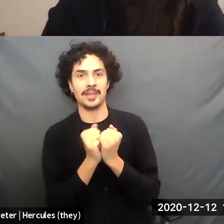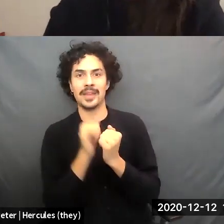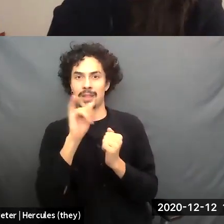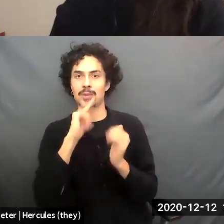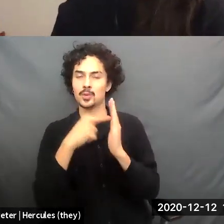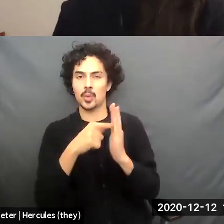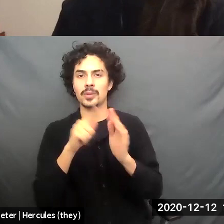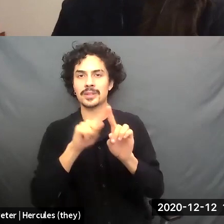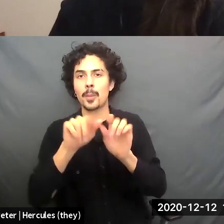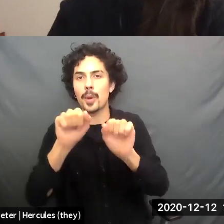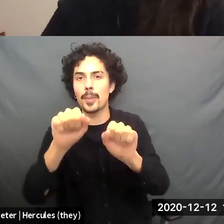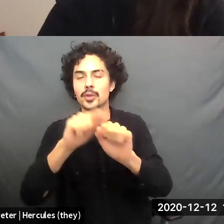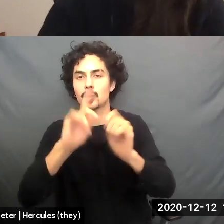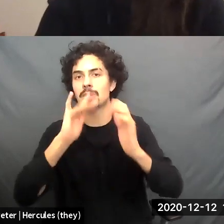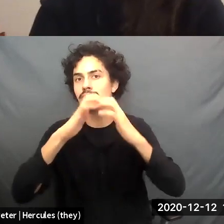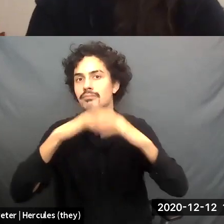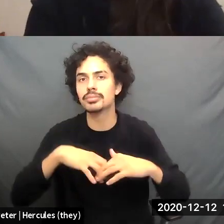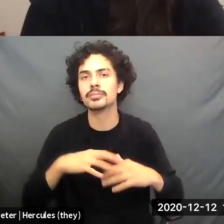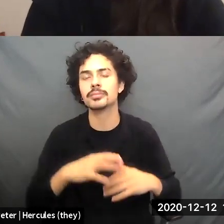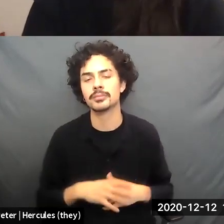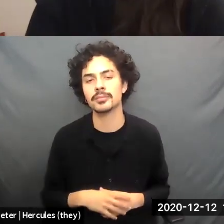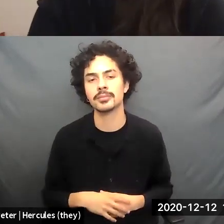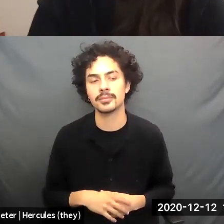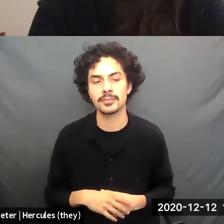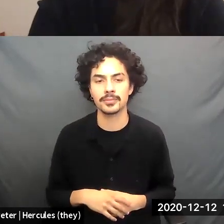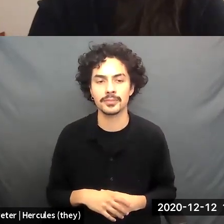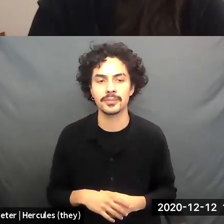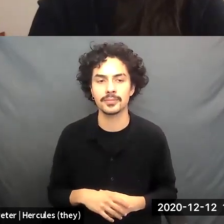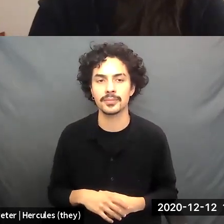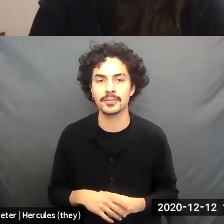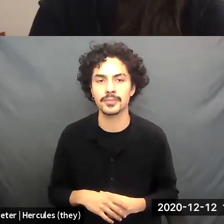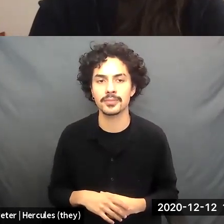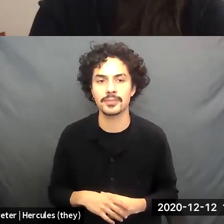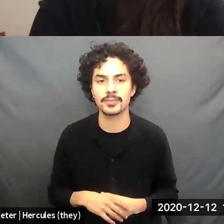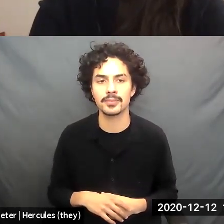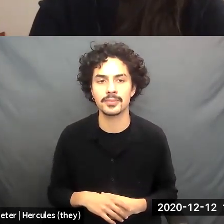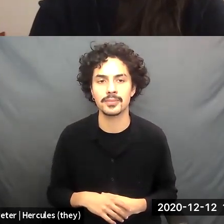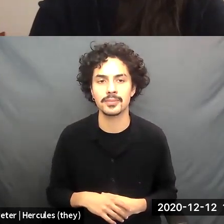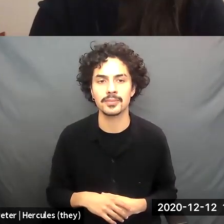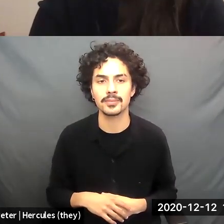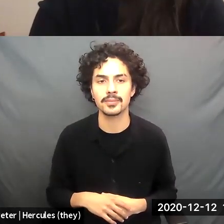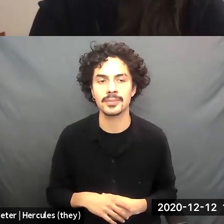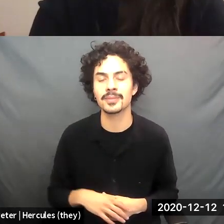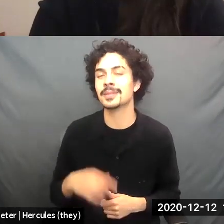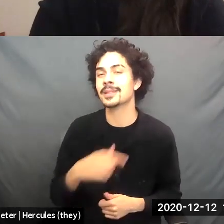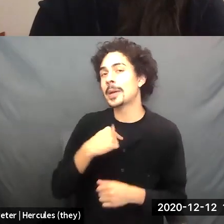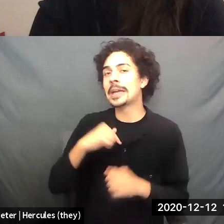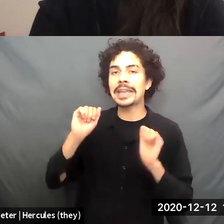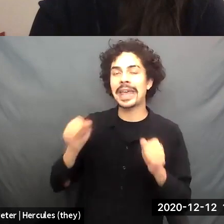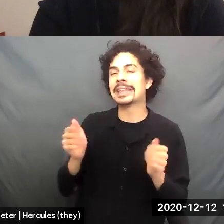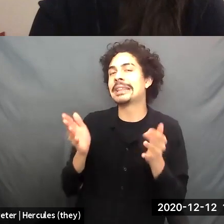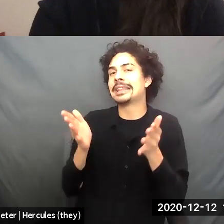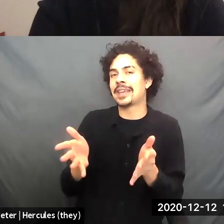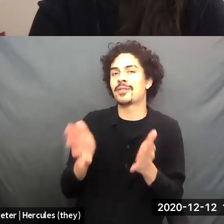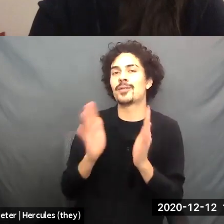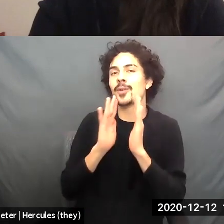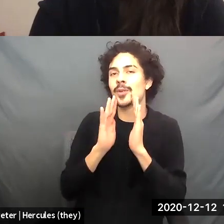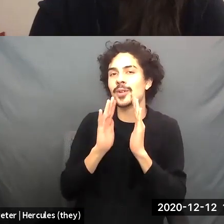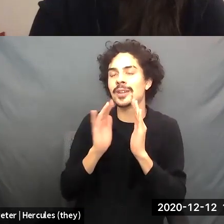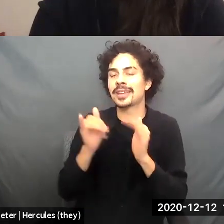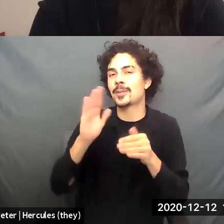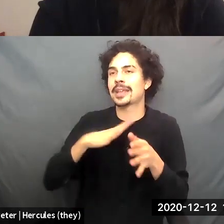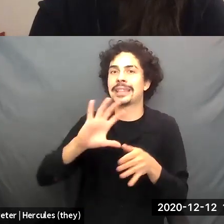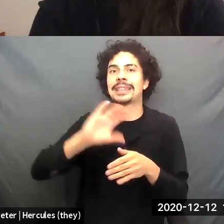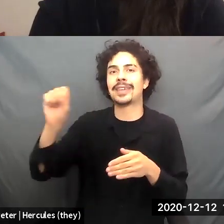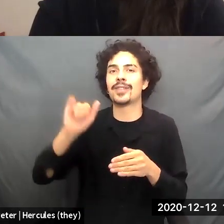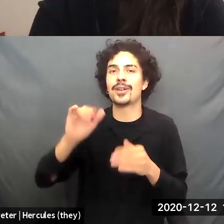And I think on that, um, we, we can leave the conversation, um, for now, unless there are